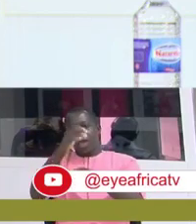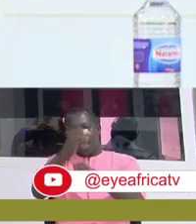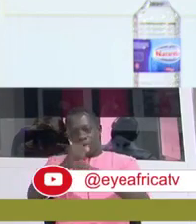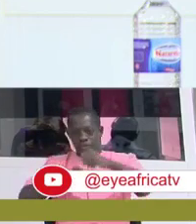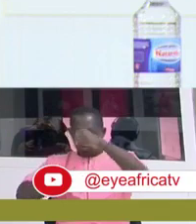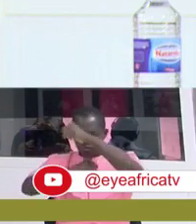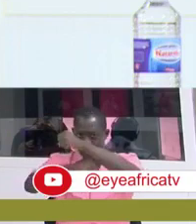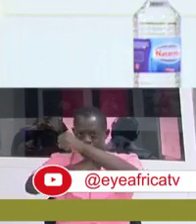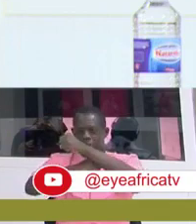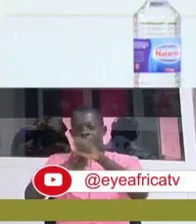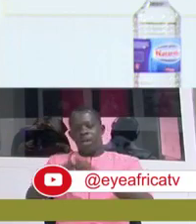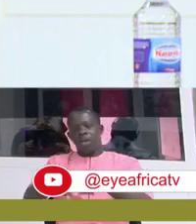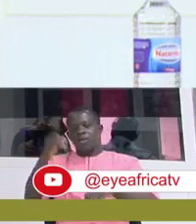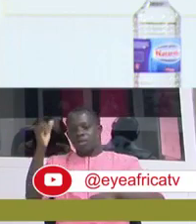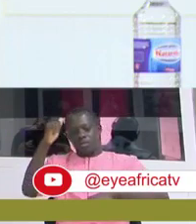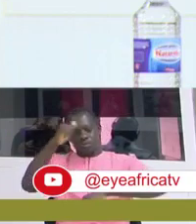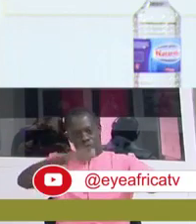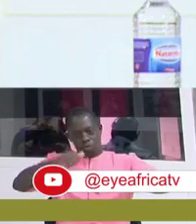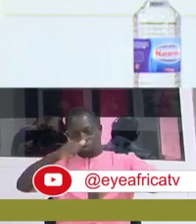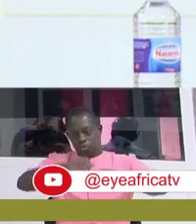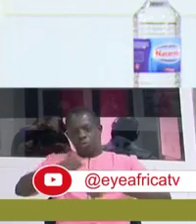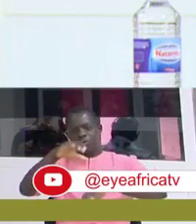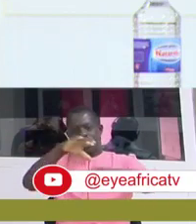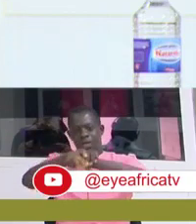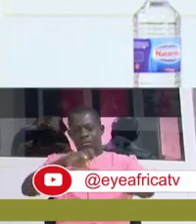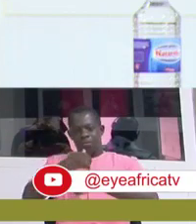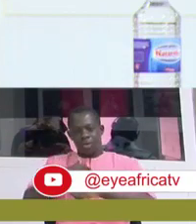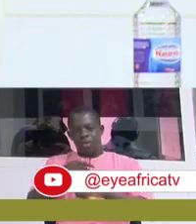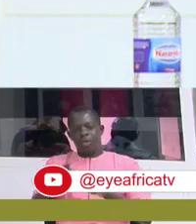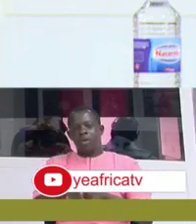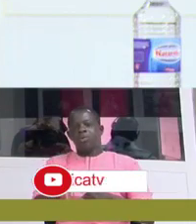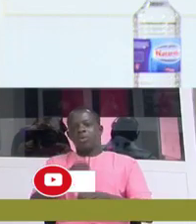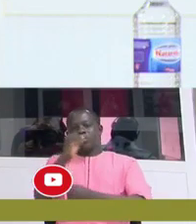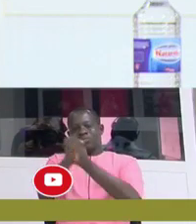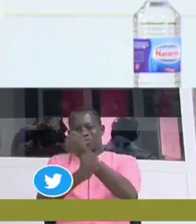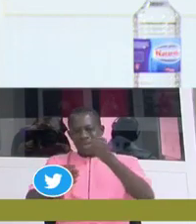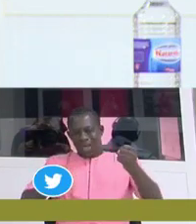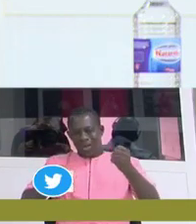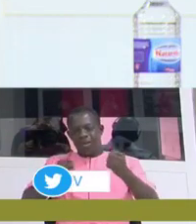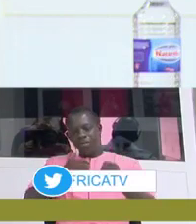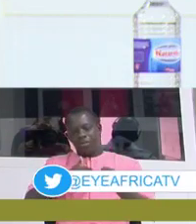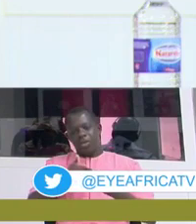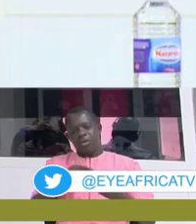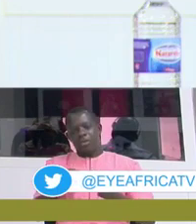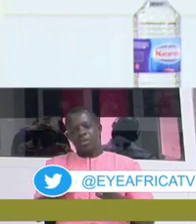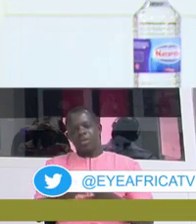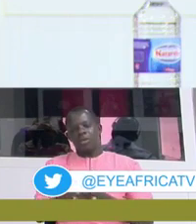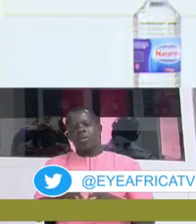man who empowers him. Yen city fonga for ay pare. They will tie me up.